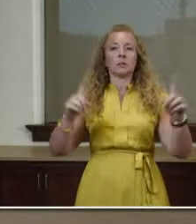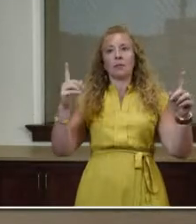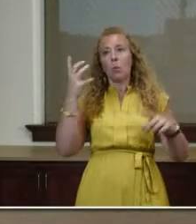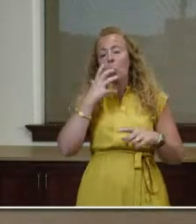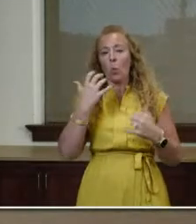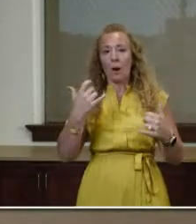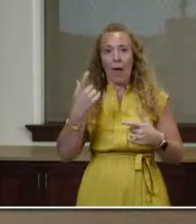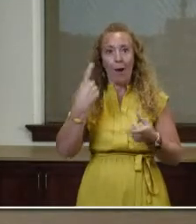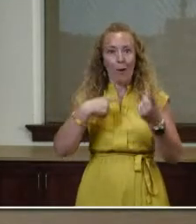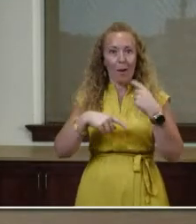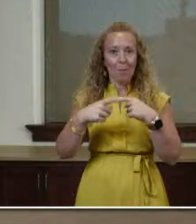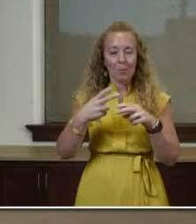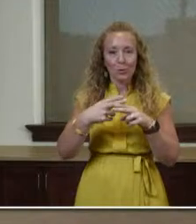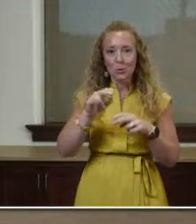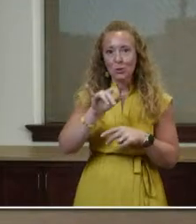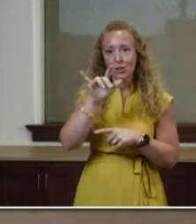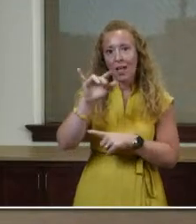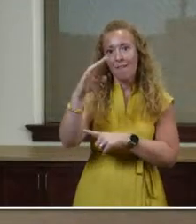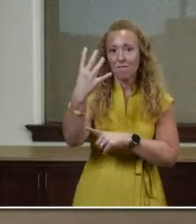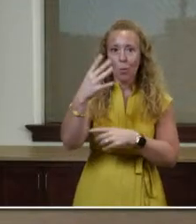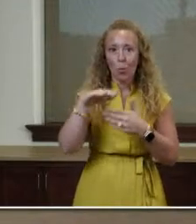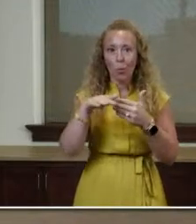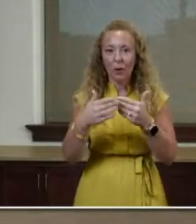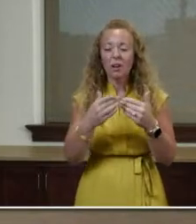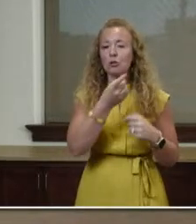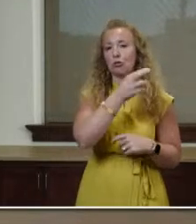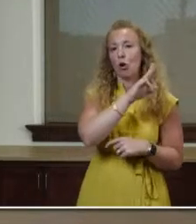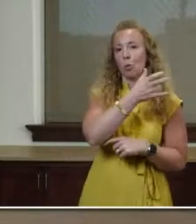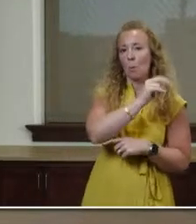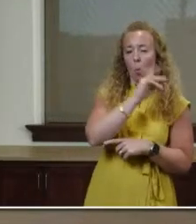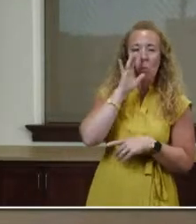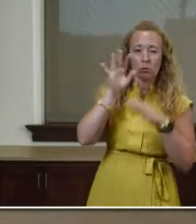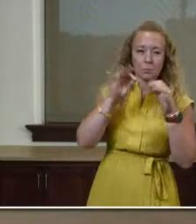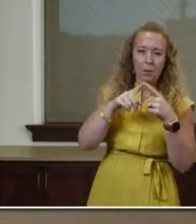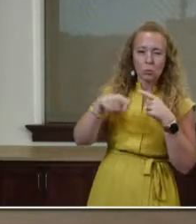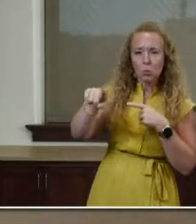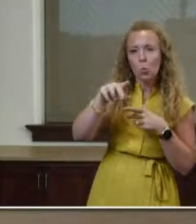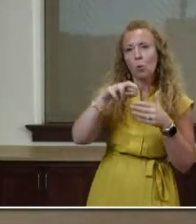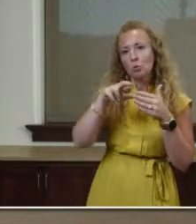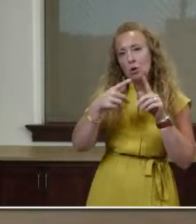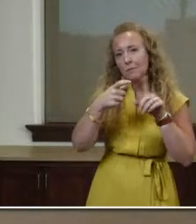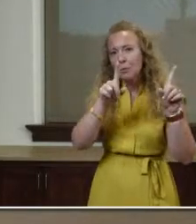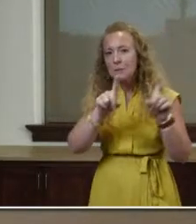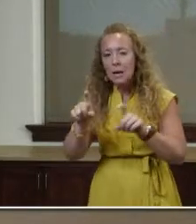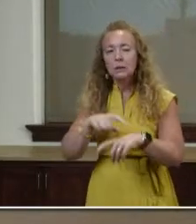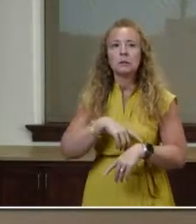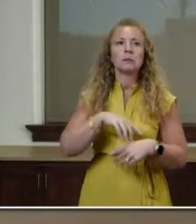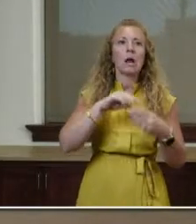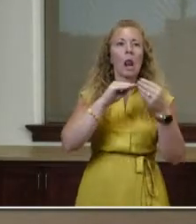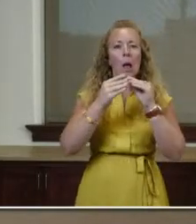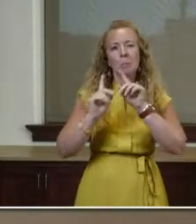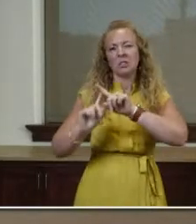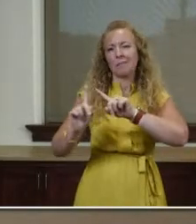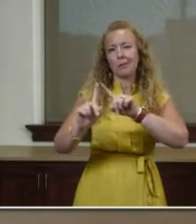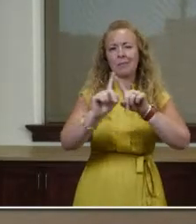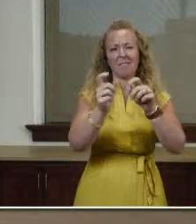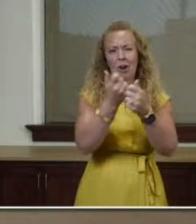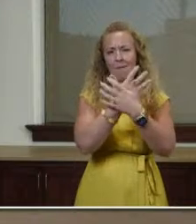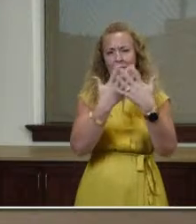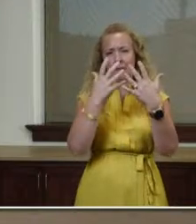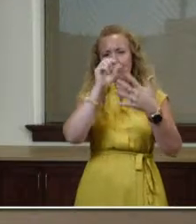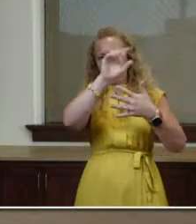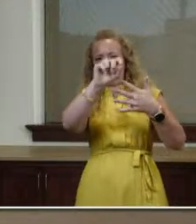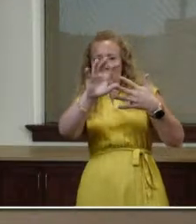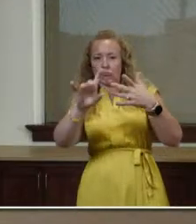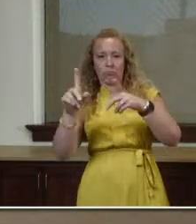of July weekend, and Dr. Bogan will fill you in on the testing results and all the numbers that we typically do and that